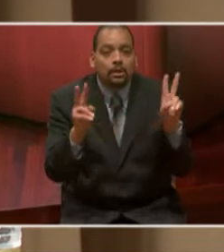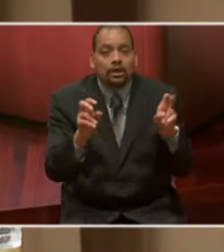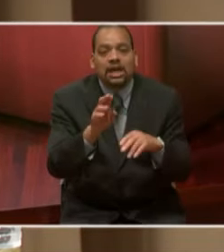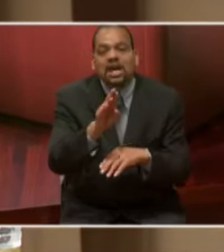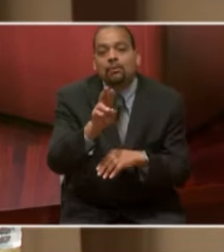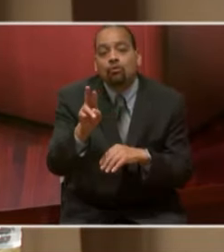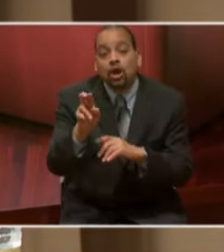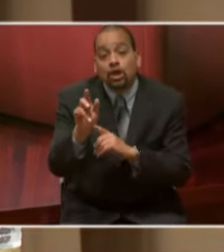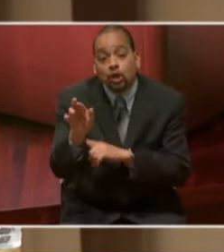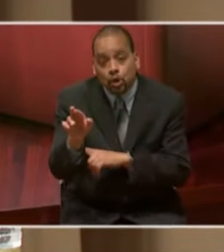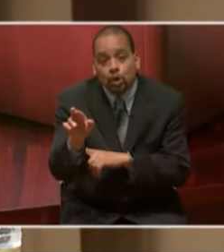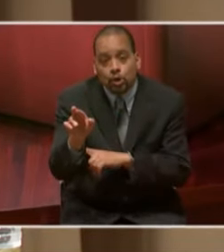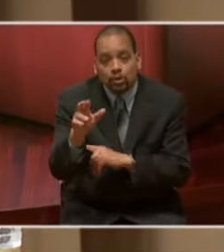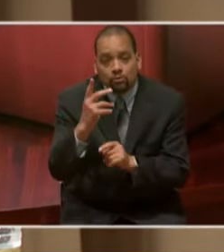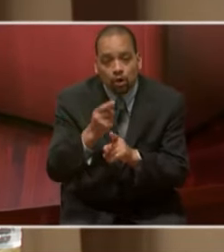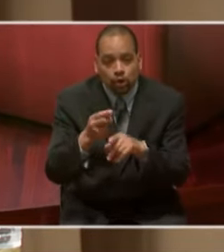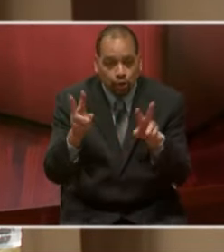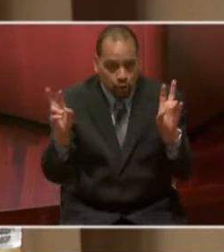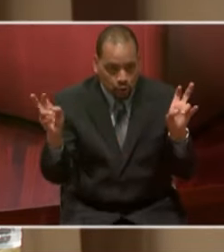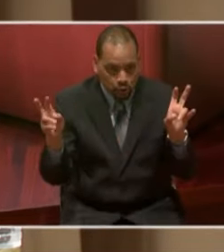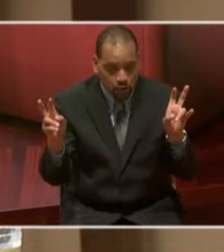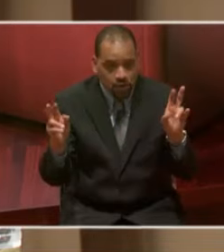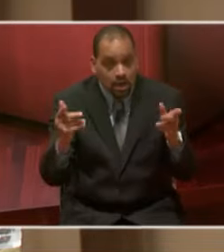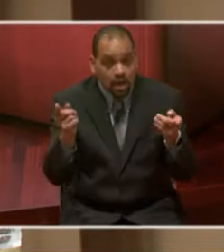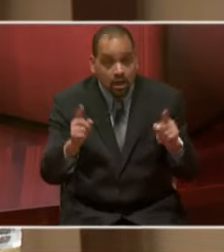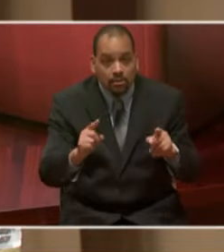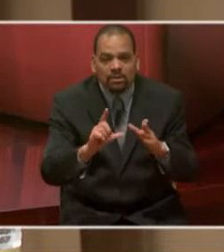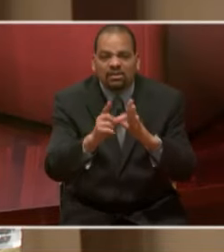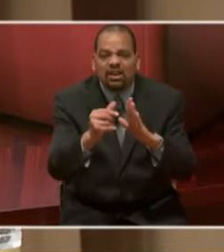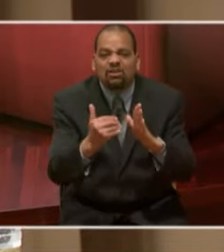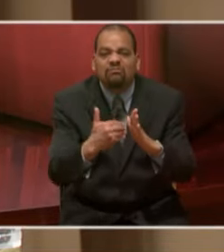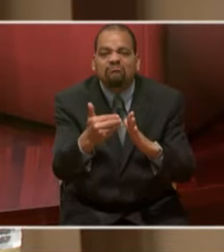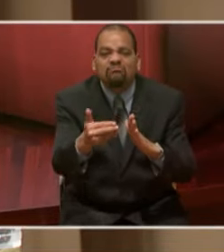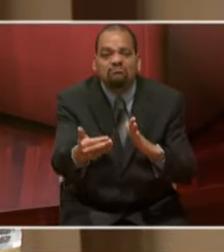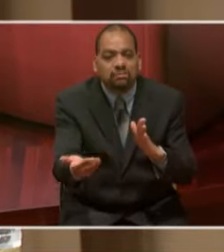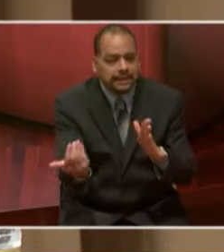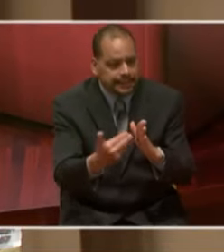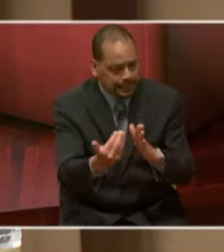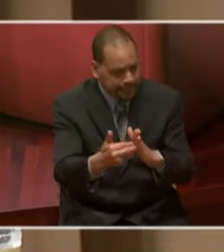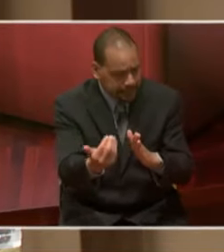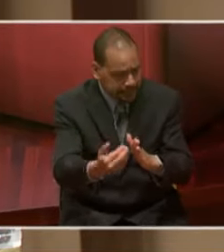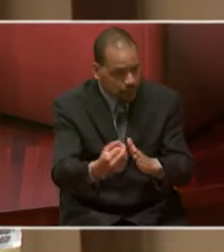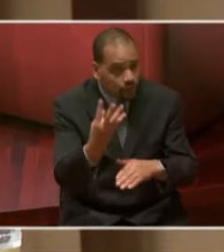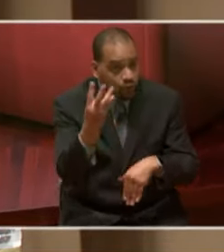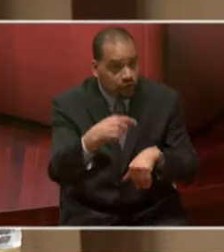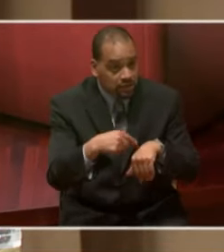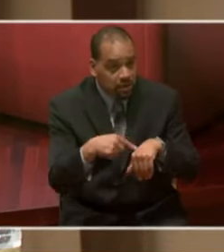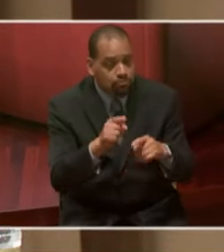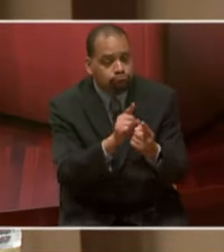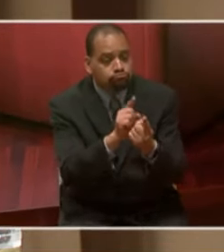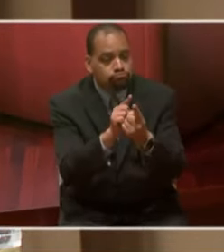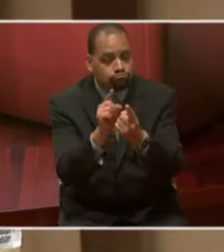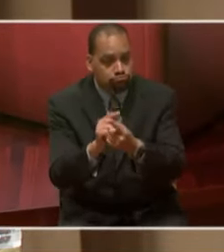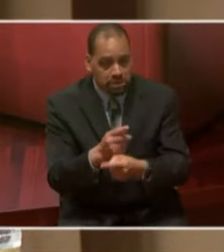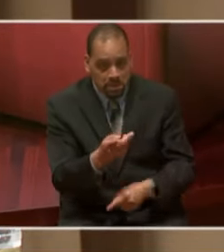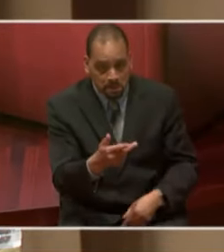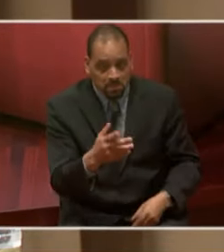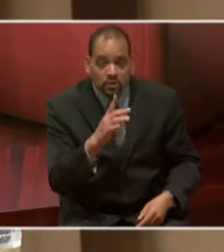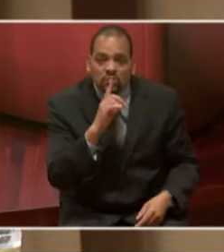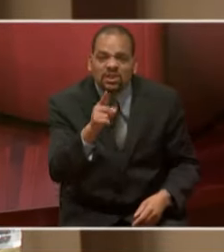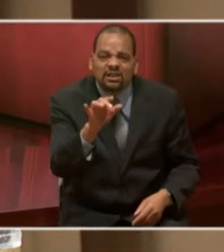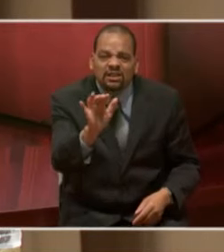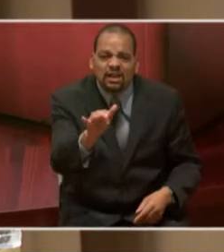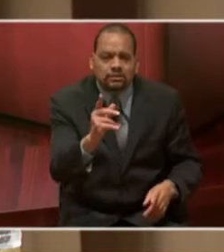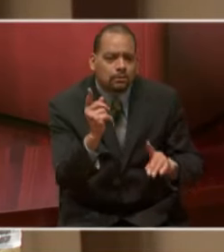Alabama. In Selma, in 1965, only 2.1% of blacks of voting age